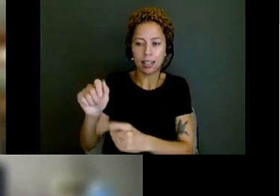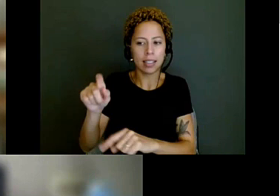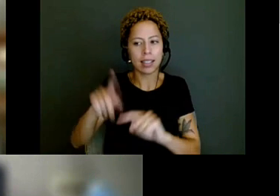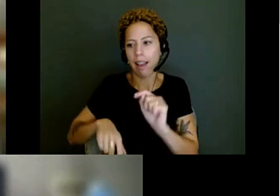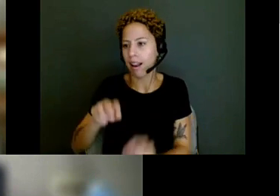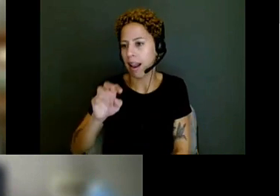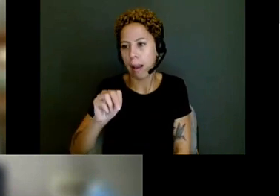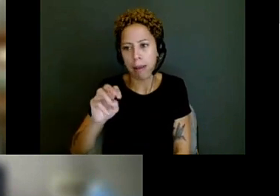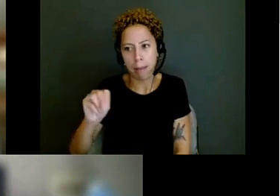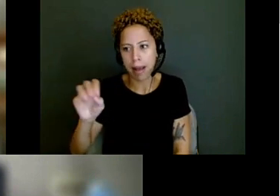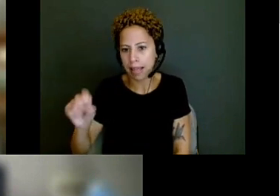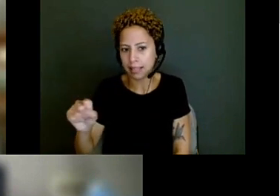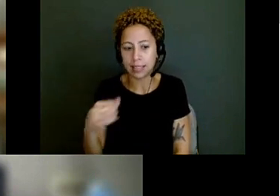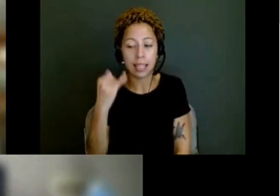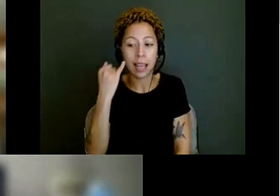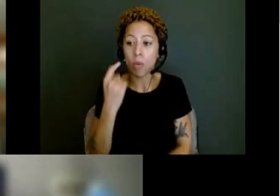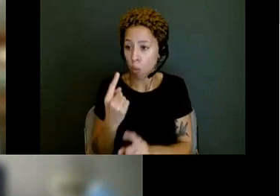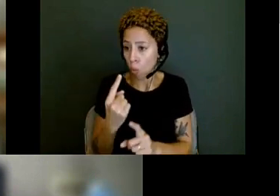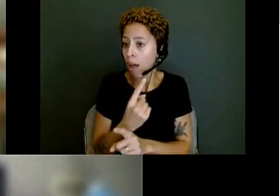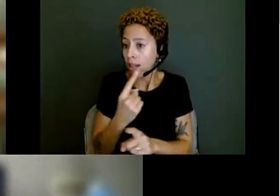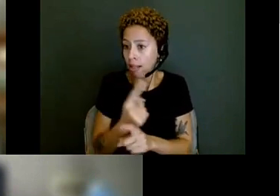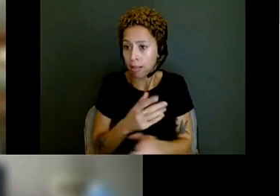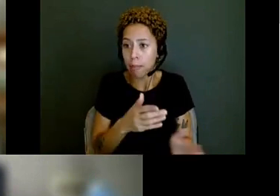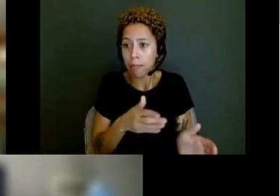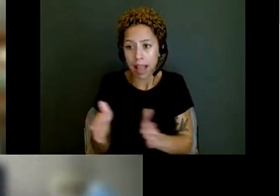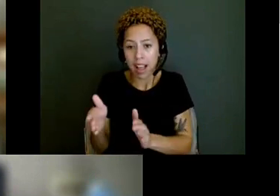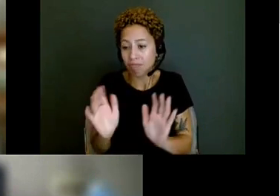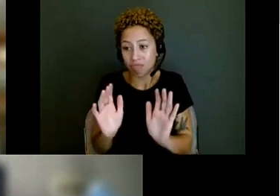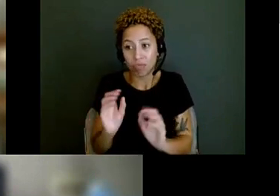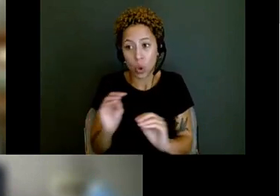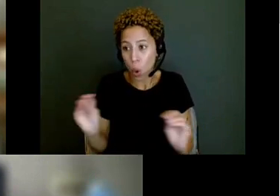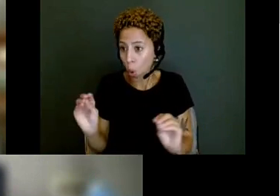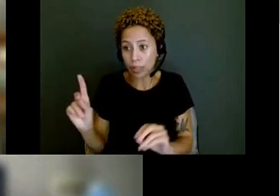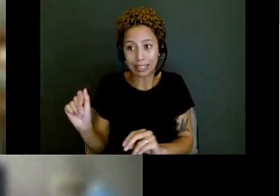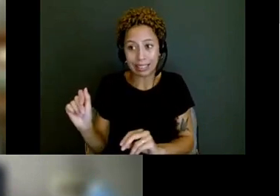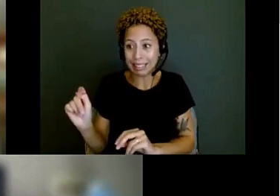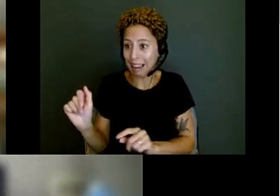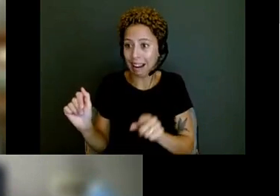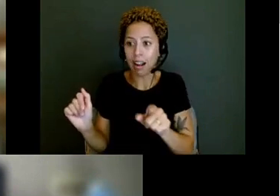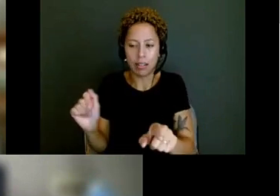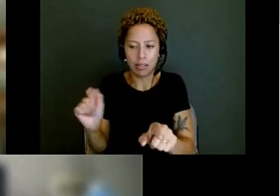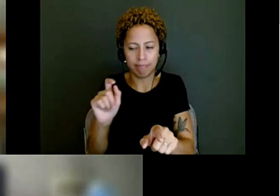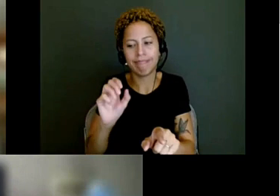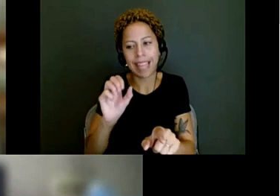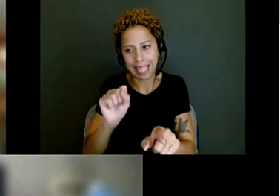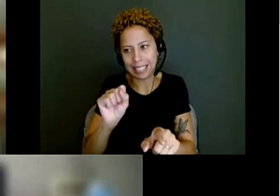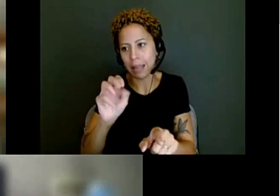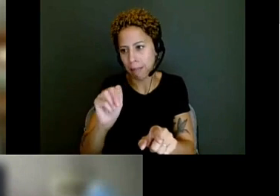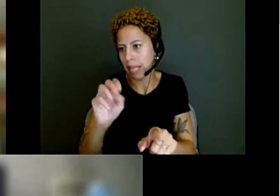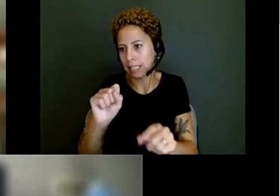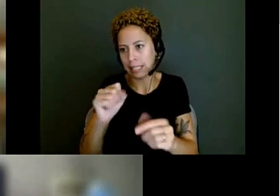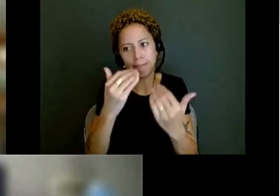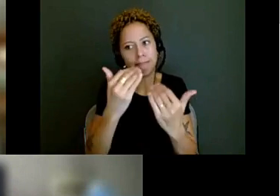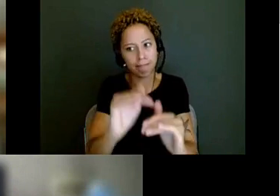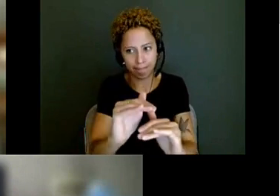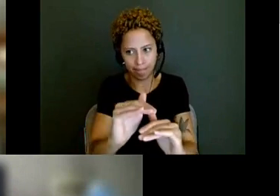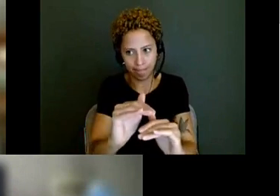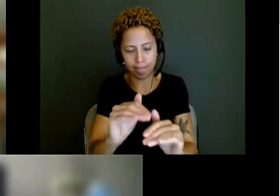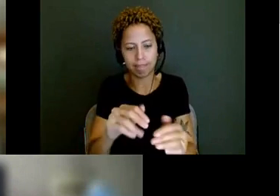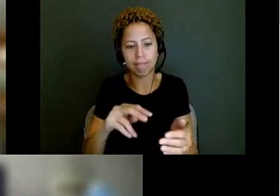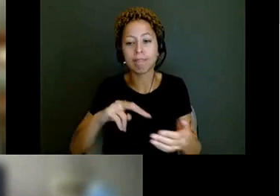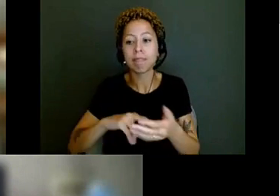have a regular plan, they will be able to get SMS. So your client needs to be able to get images